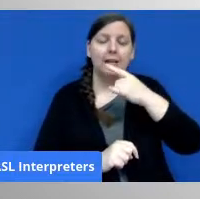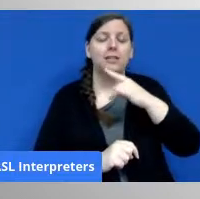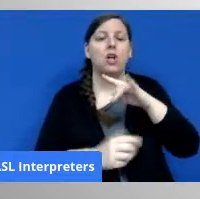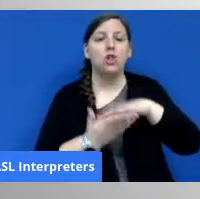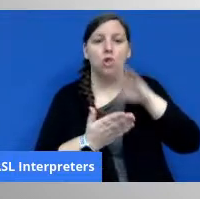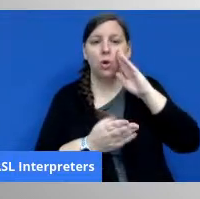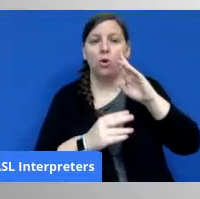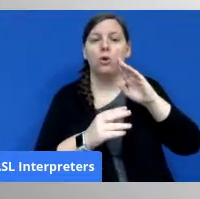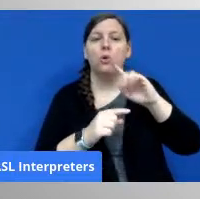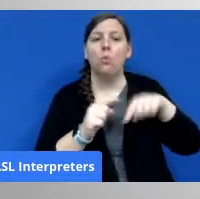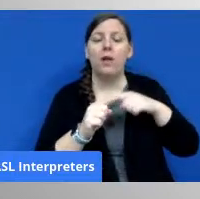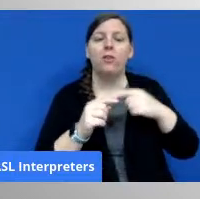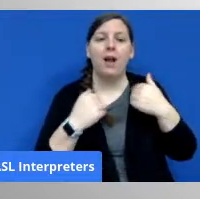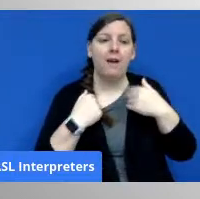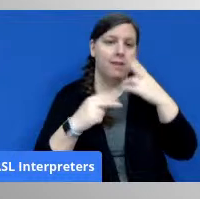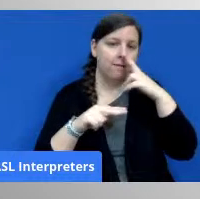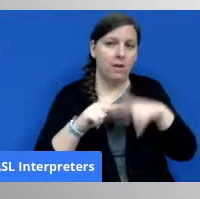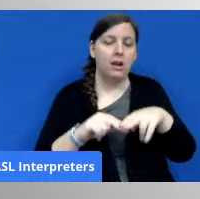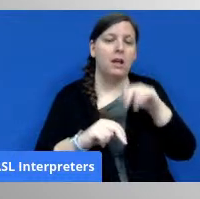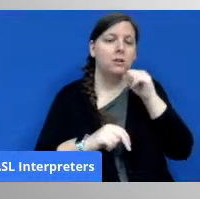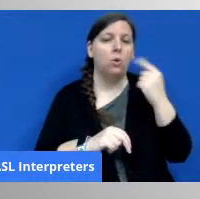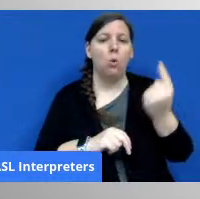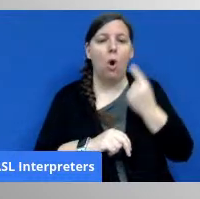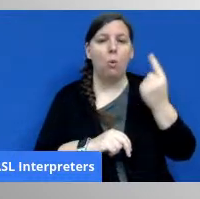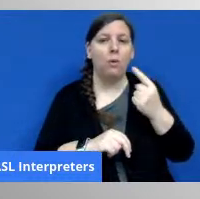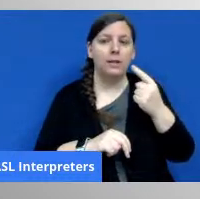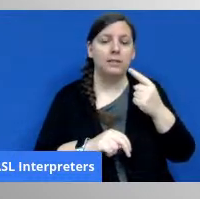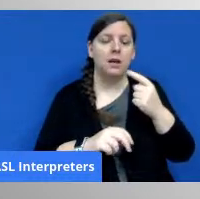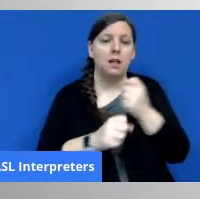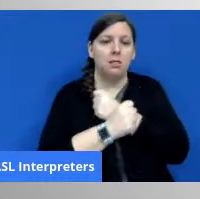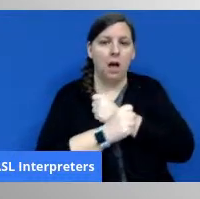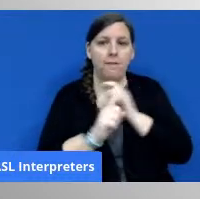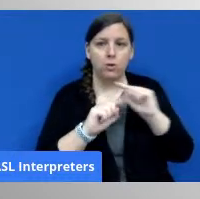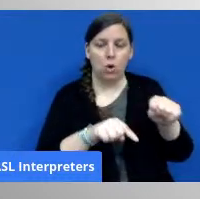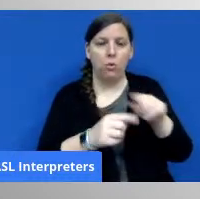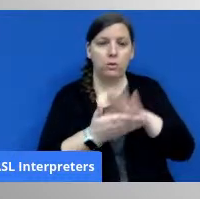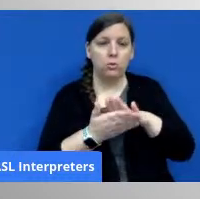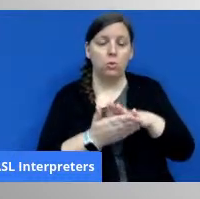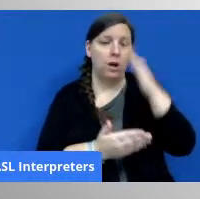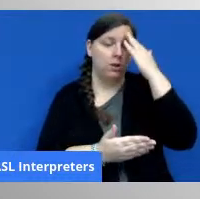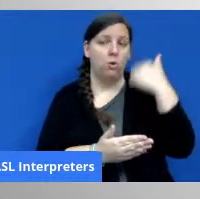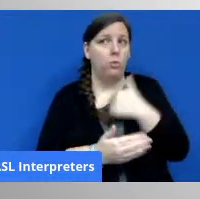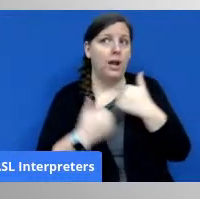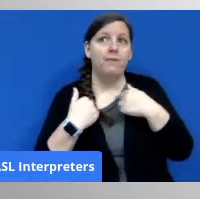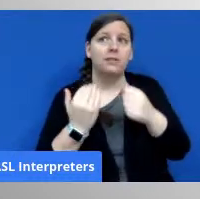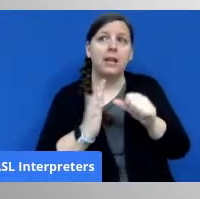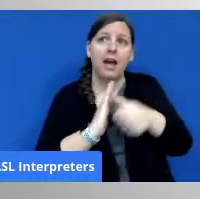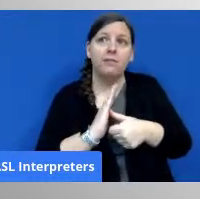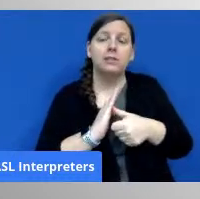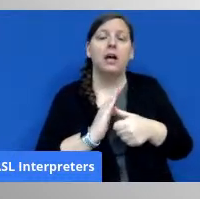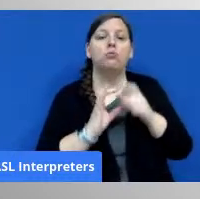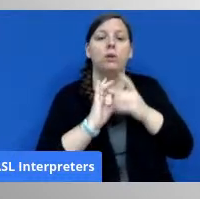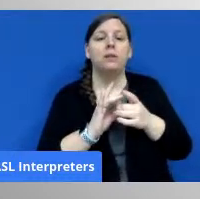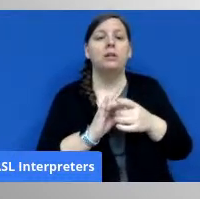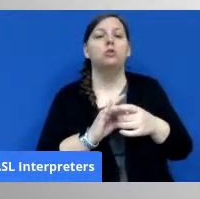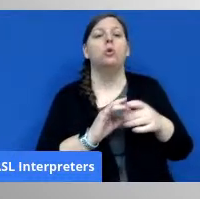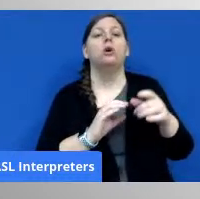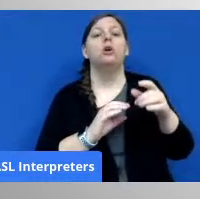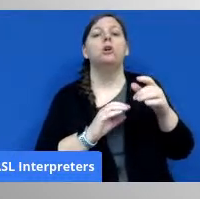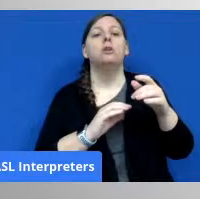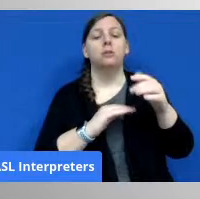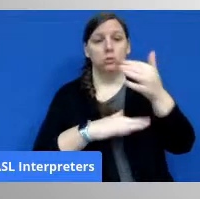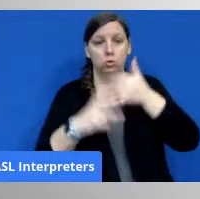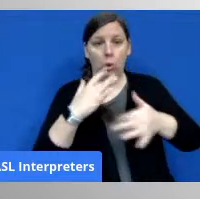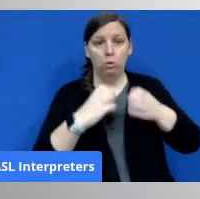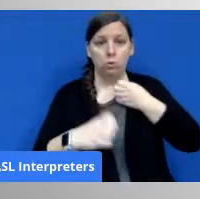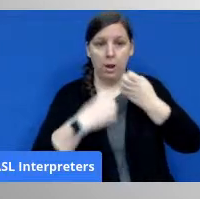to school. And so, and I know we also have this emphasis on social and emotional learning in the schools. And it just